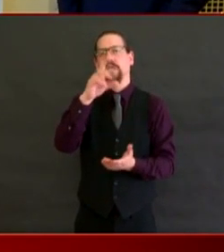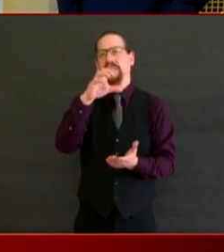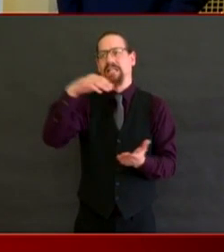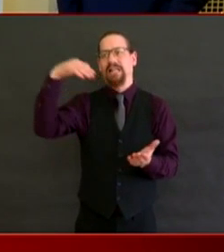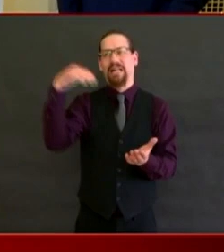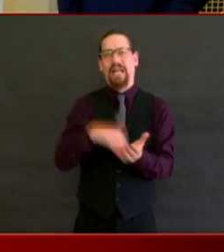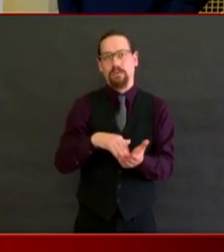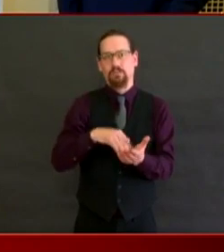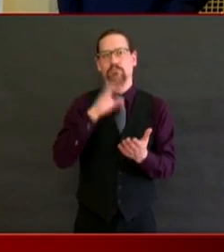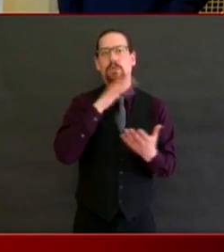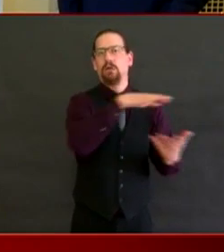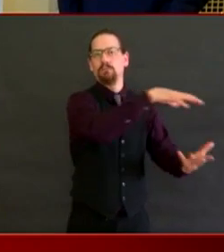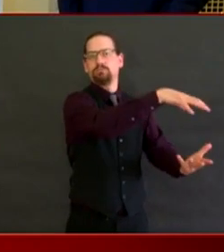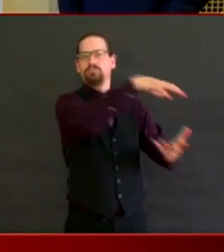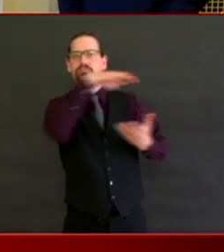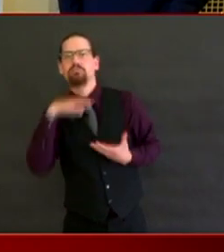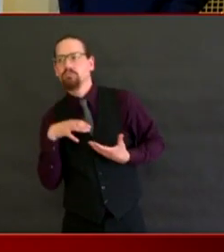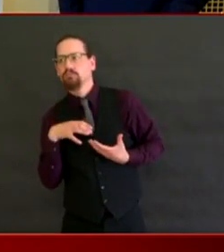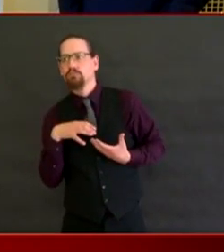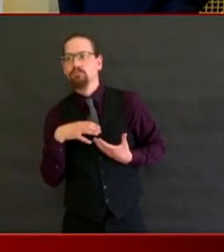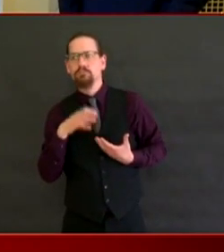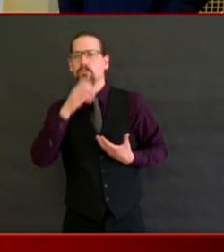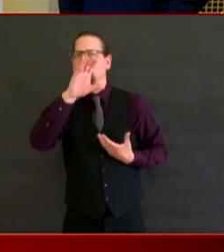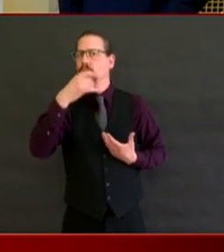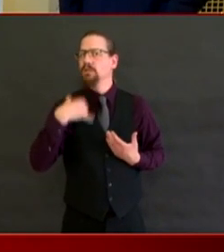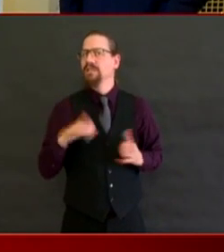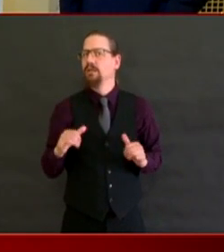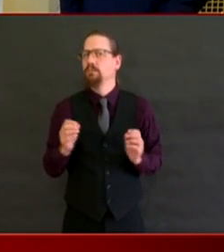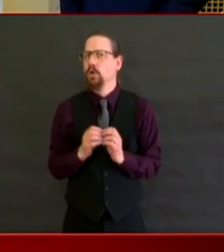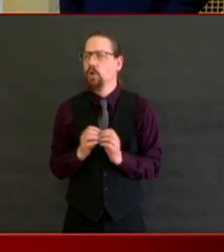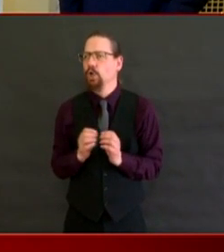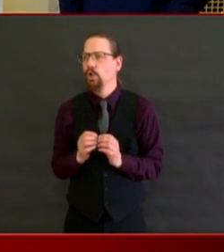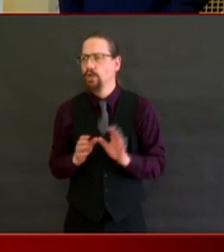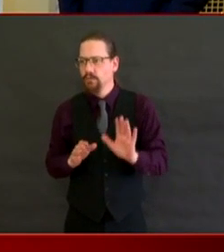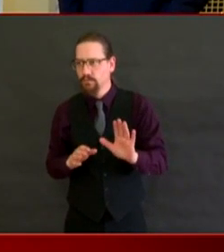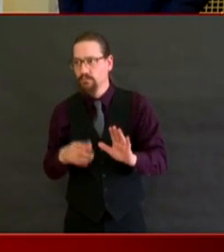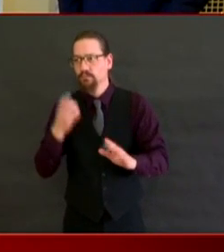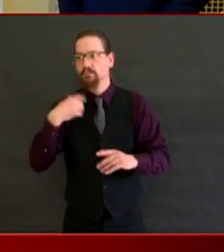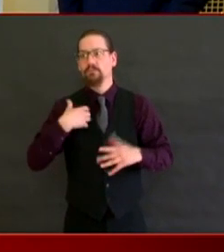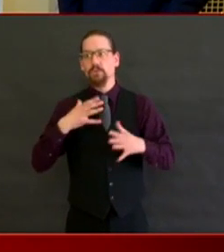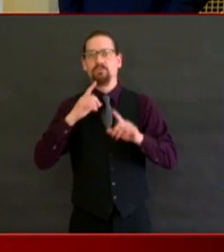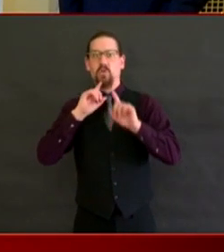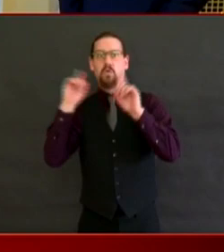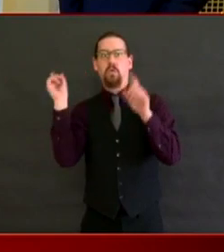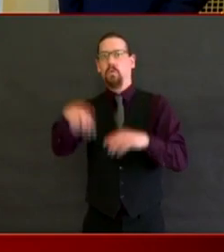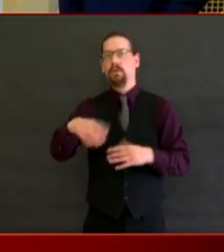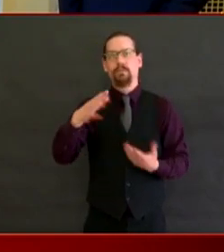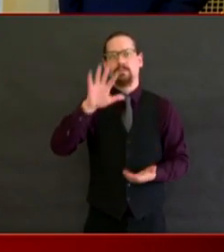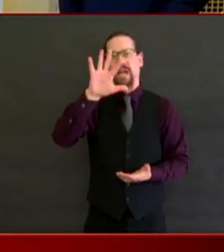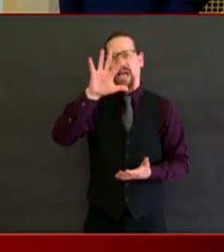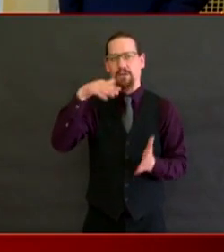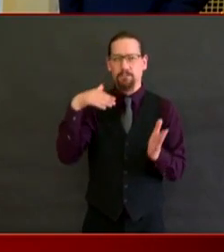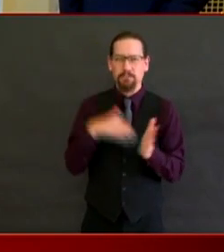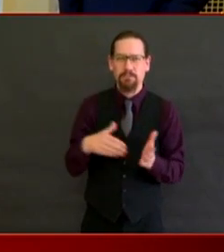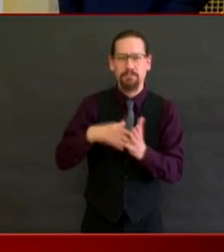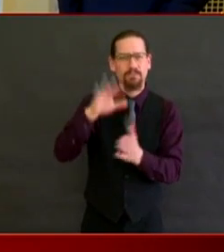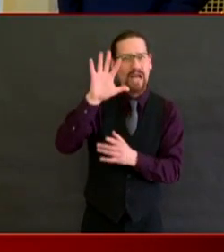We have about 5 million or so on order, and they're coming from all over the place. The truth of it is, I'm